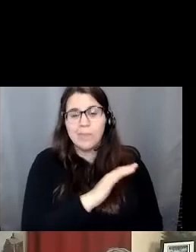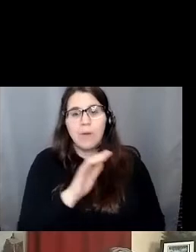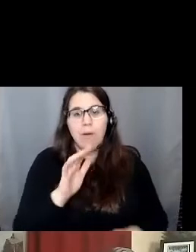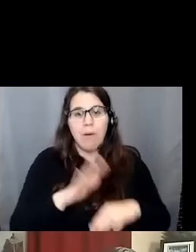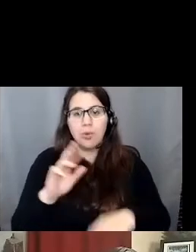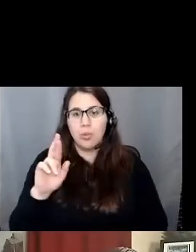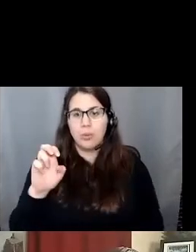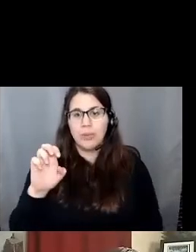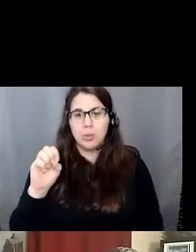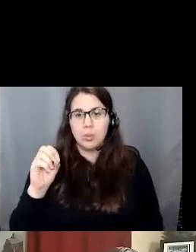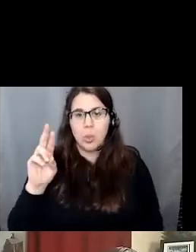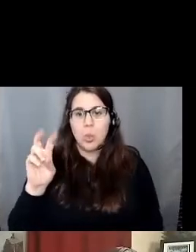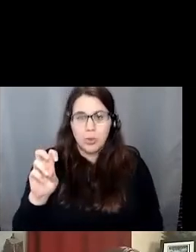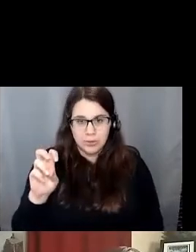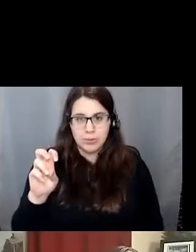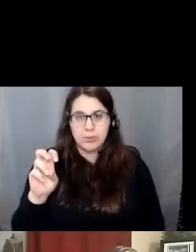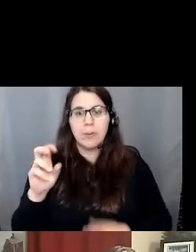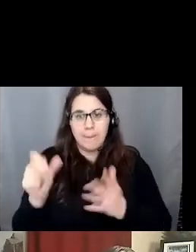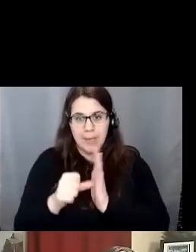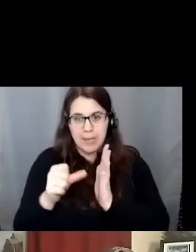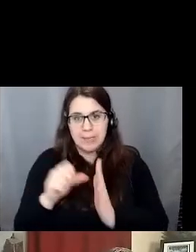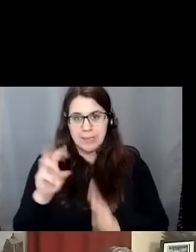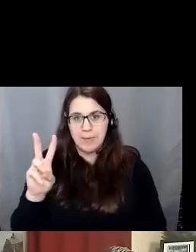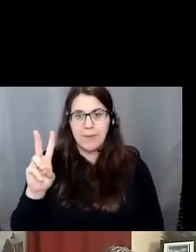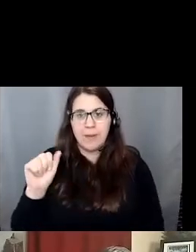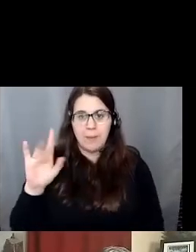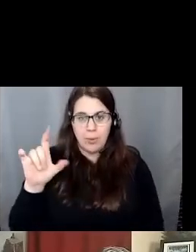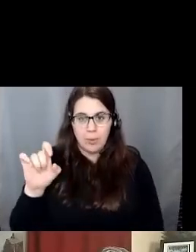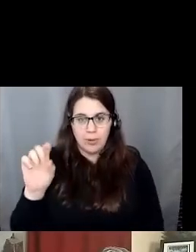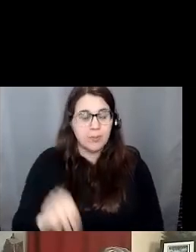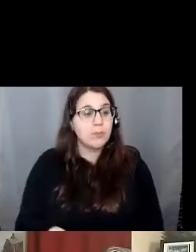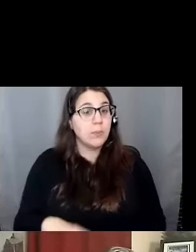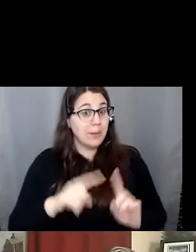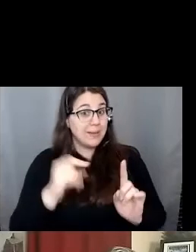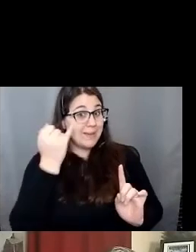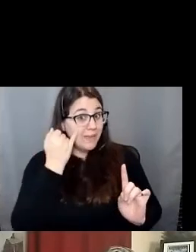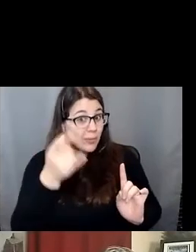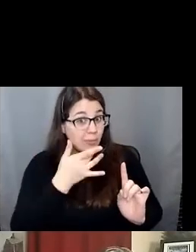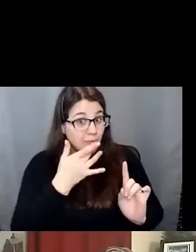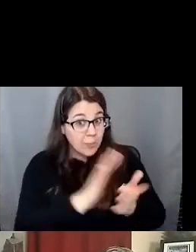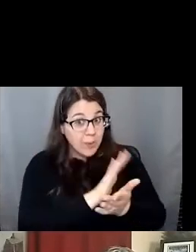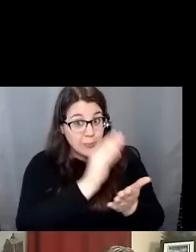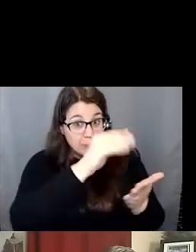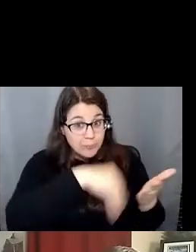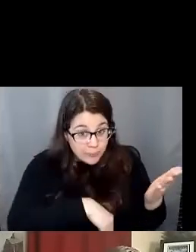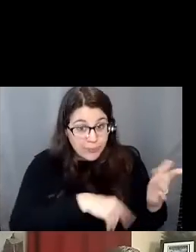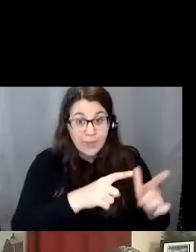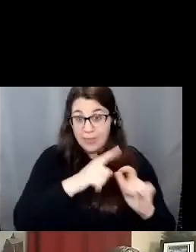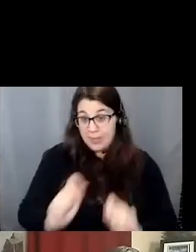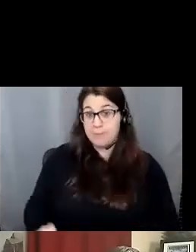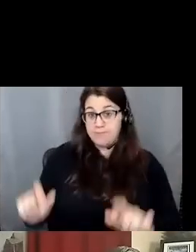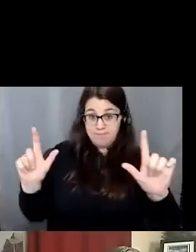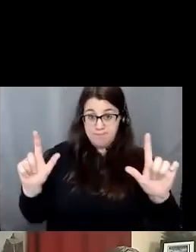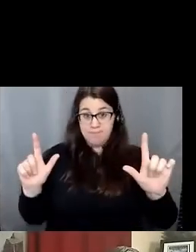at WVABLE.com. However, if you enroll via a paper application and then come here, you'll need